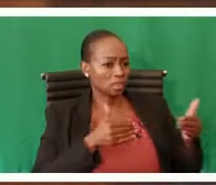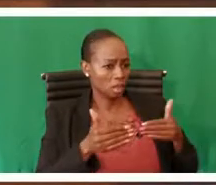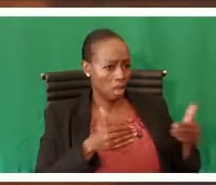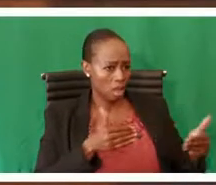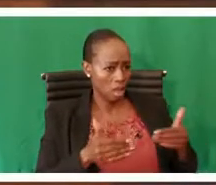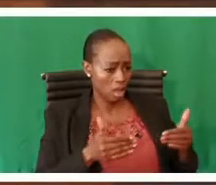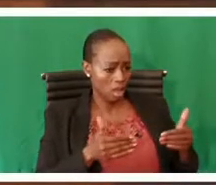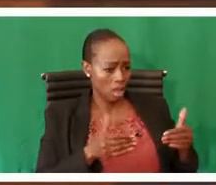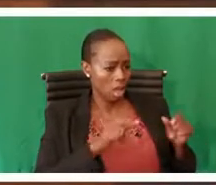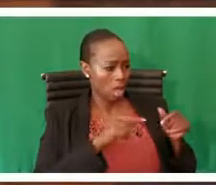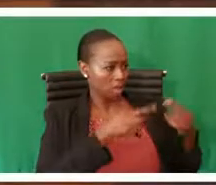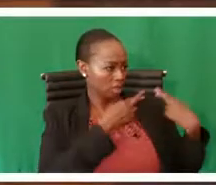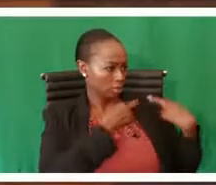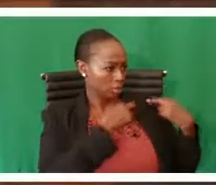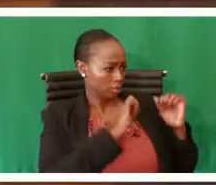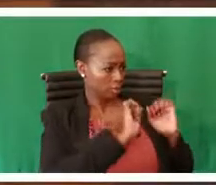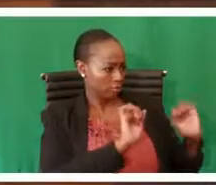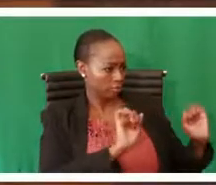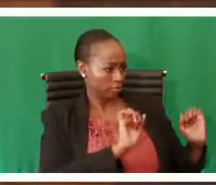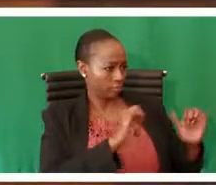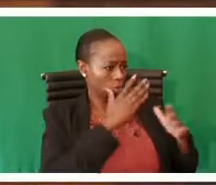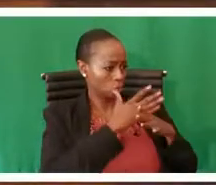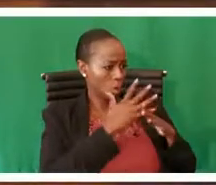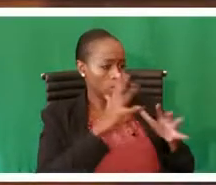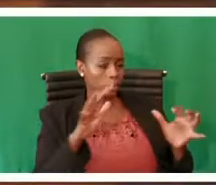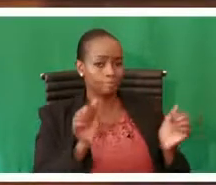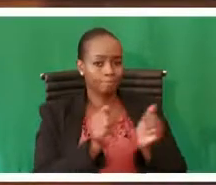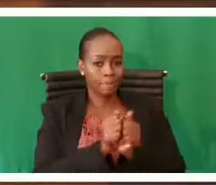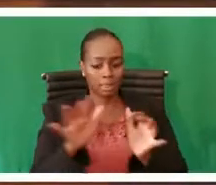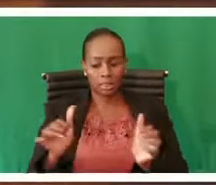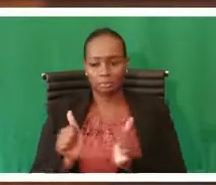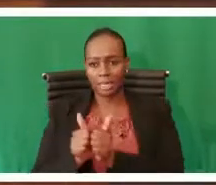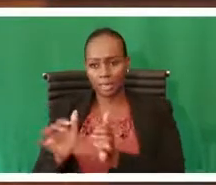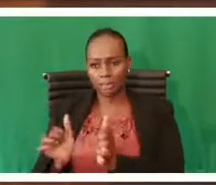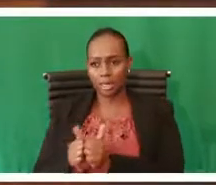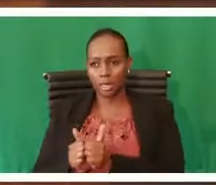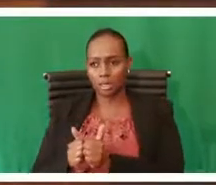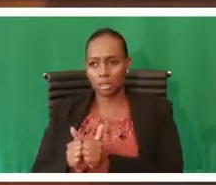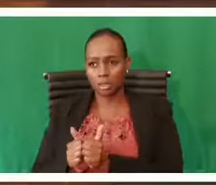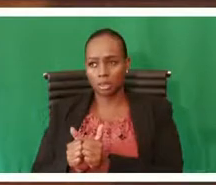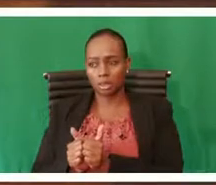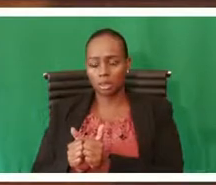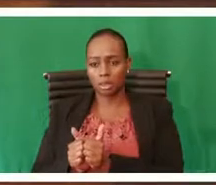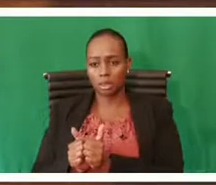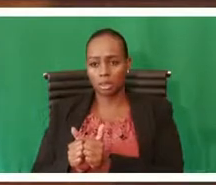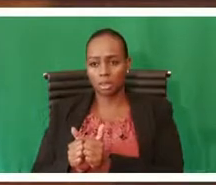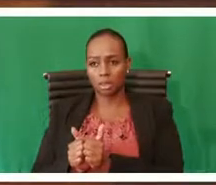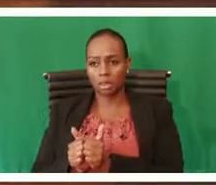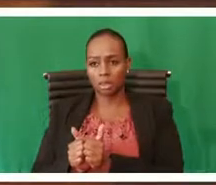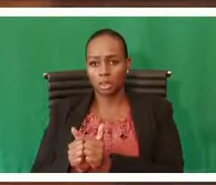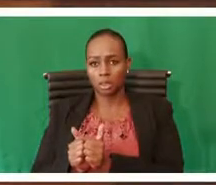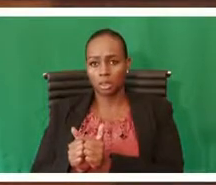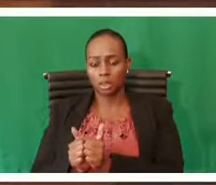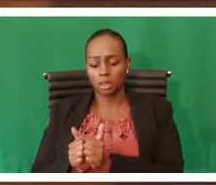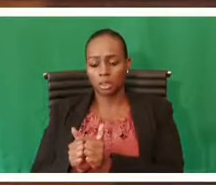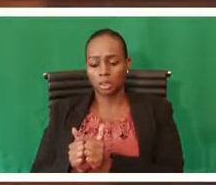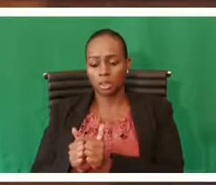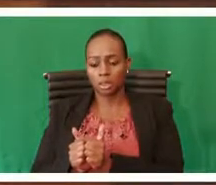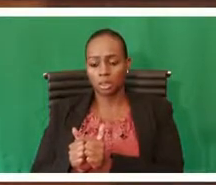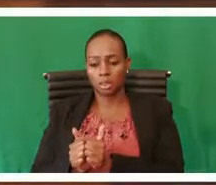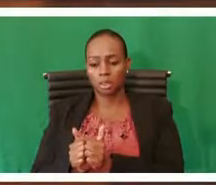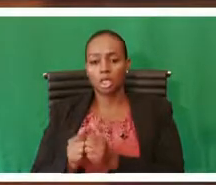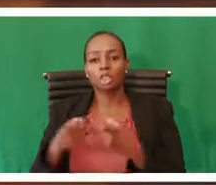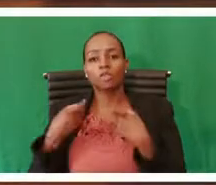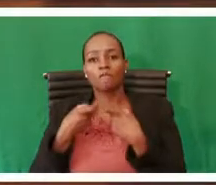work with other partners in a fight for or against